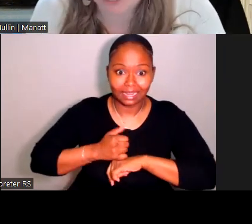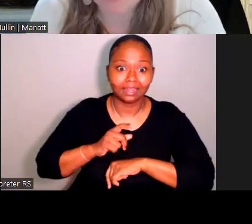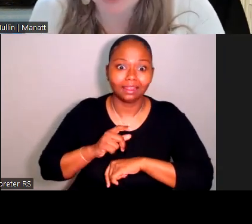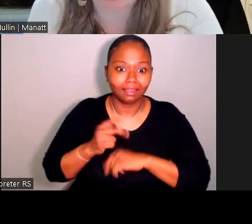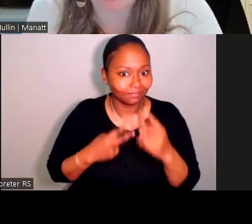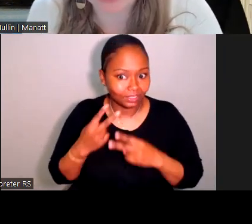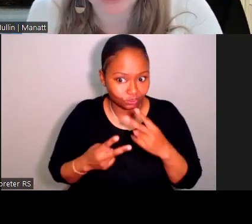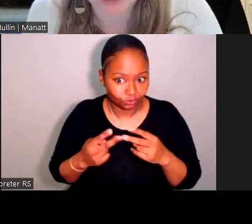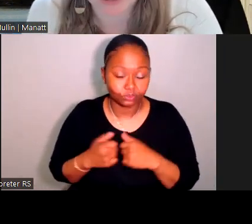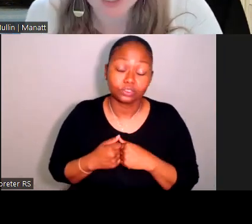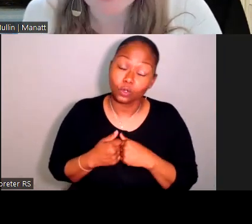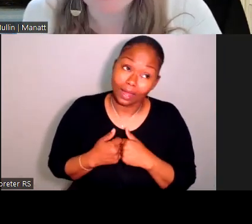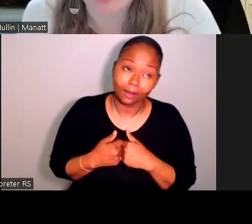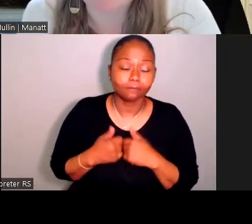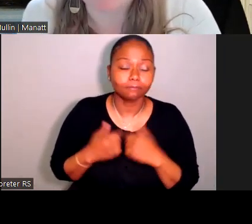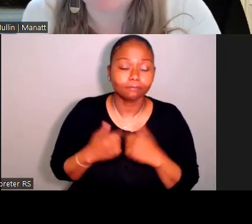man recommendation here